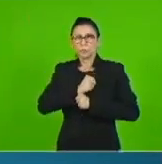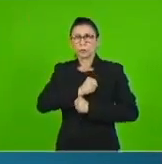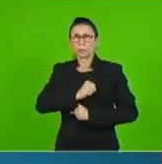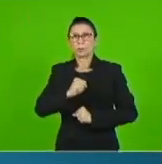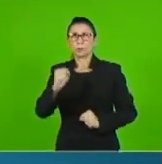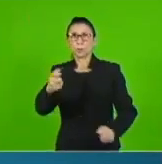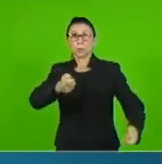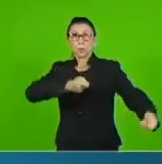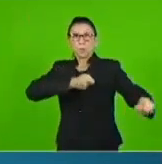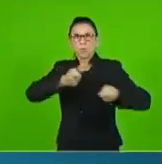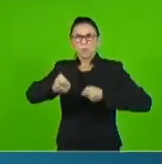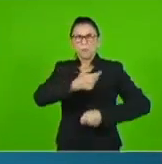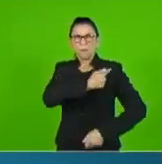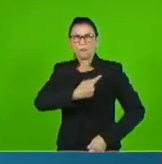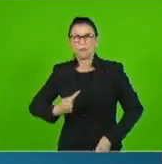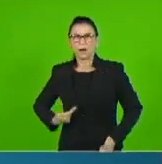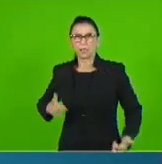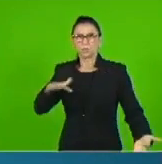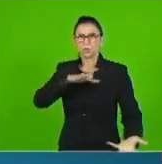will